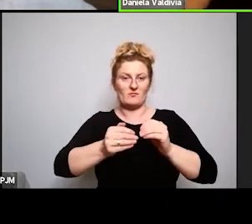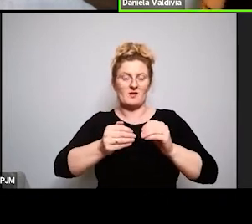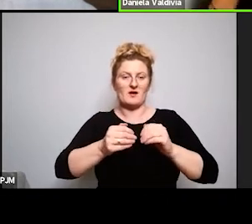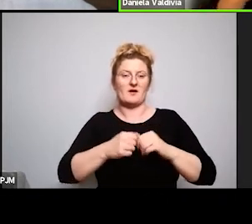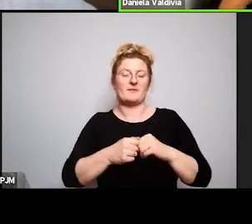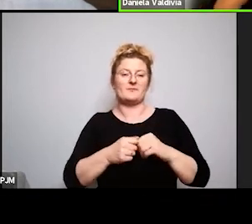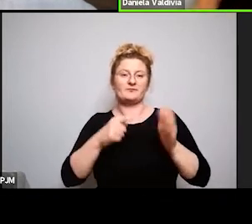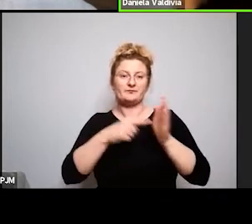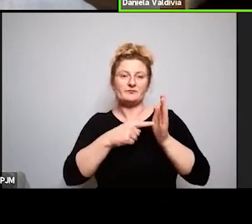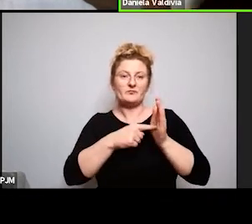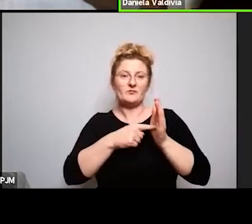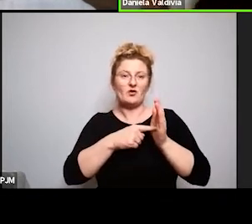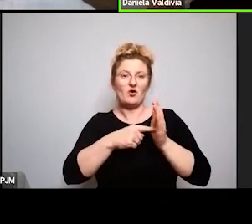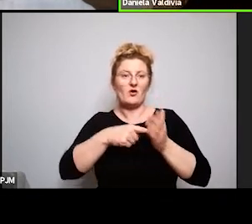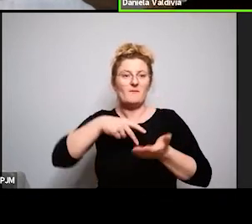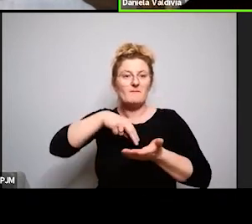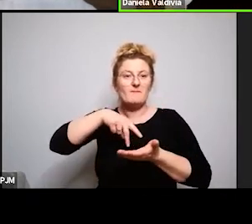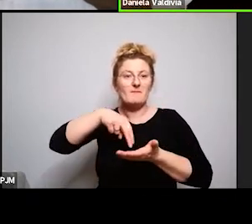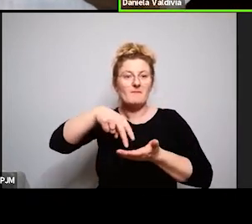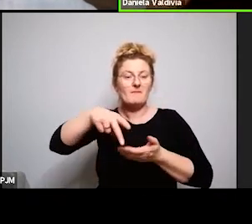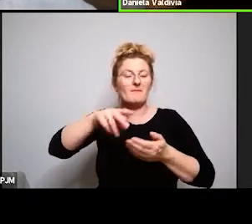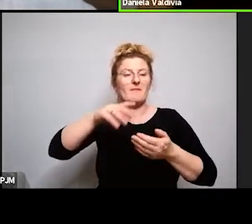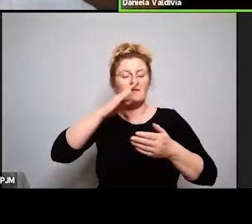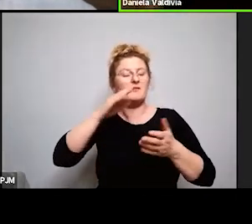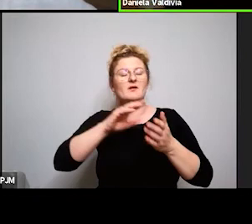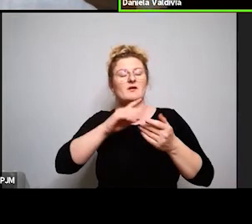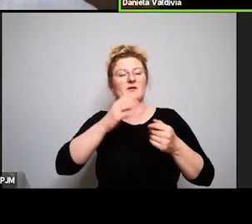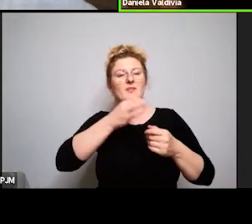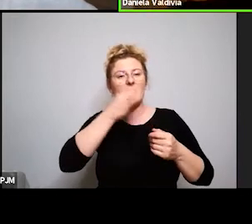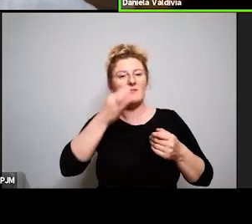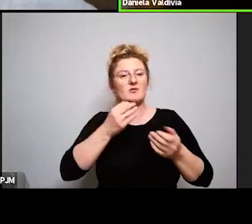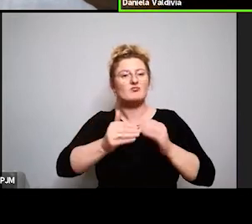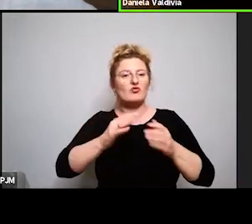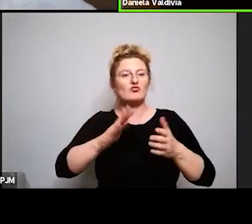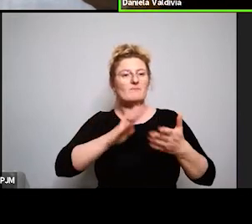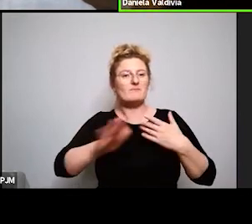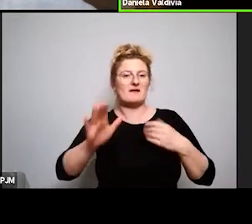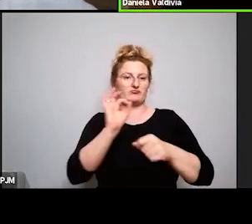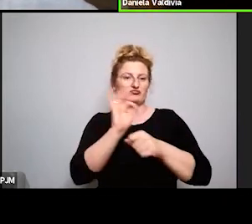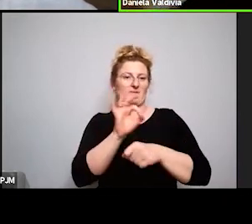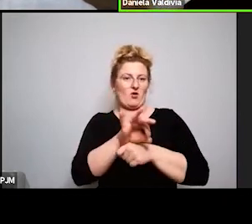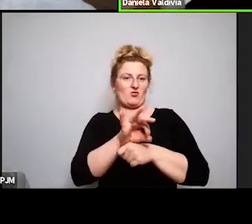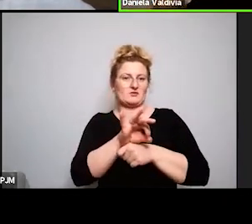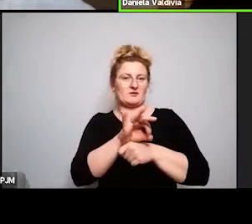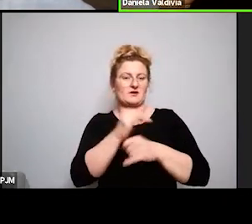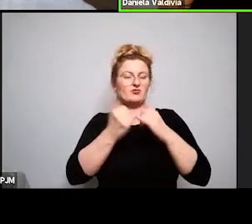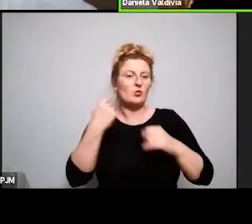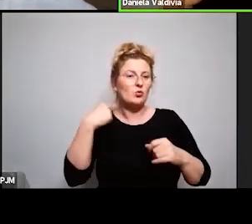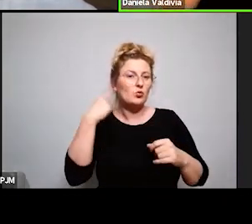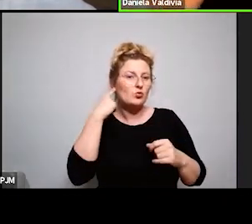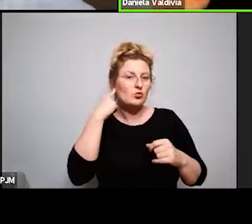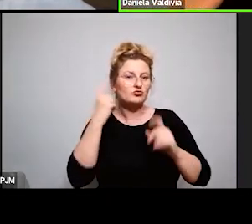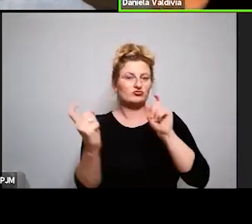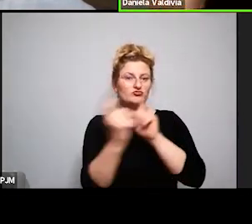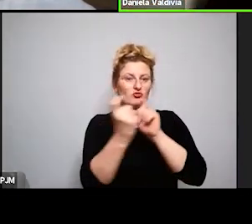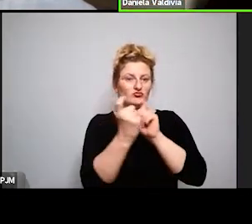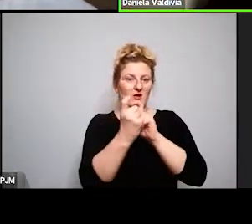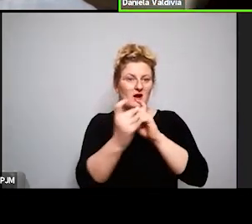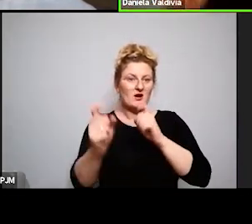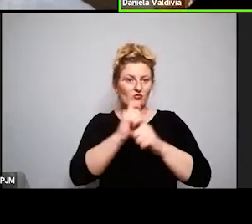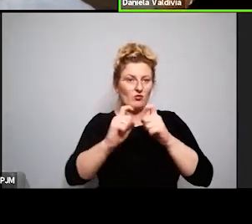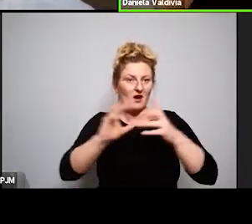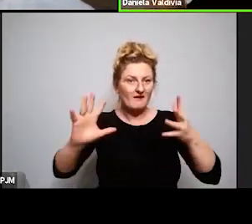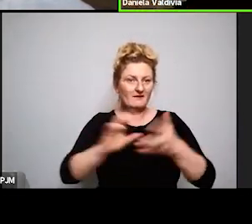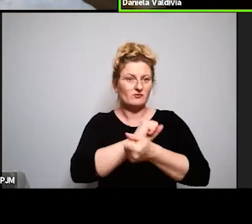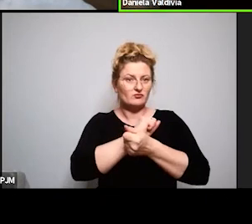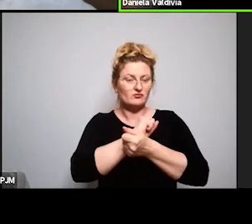know, if you hear it on your neighbors, a huge screaming thing, and you think, okay, they are really going crazy,